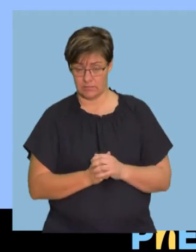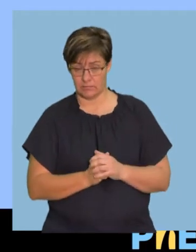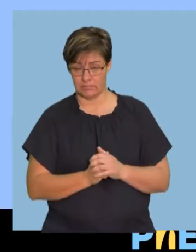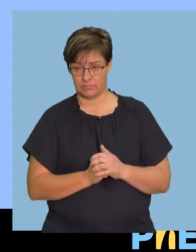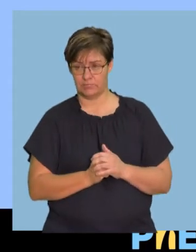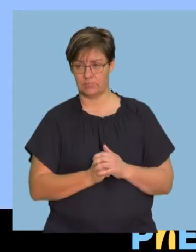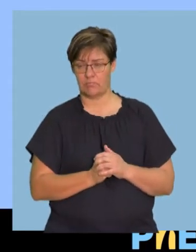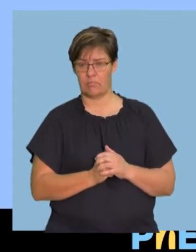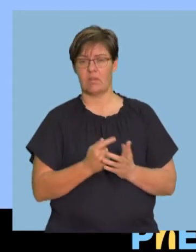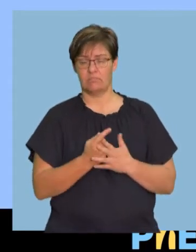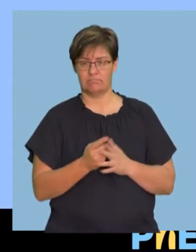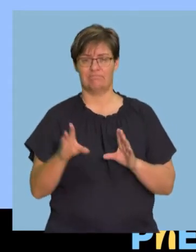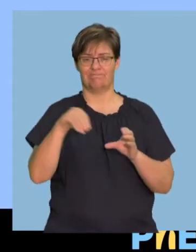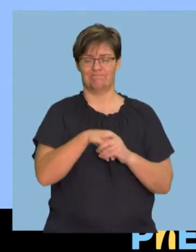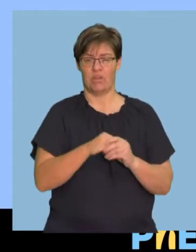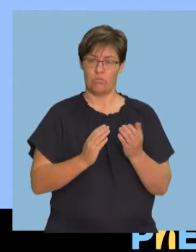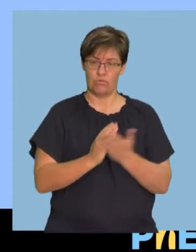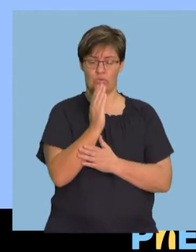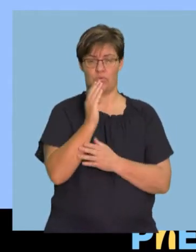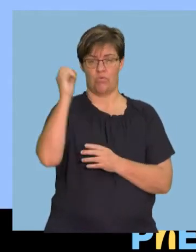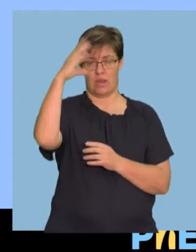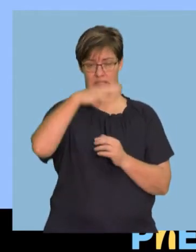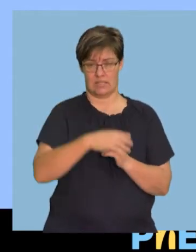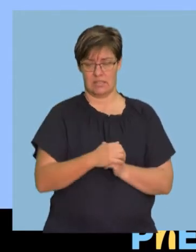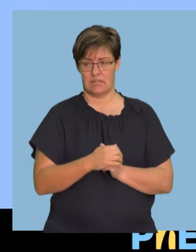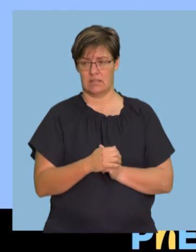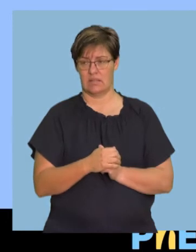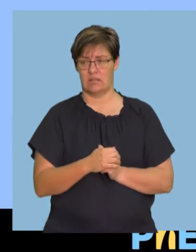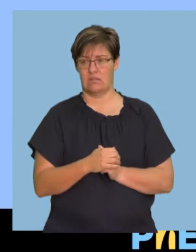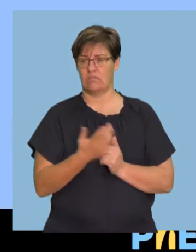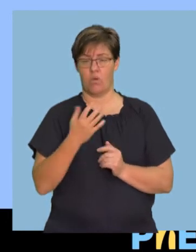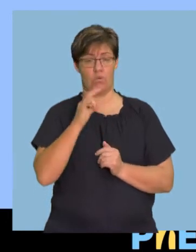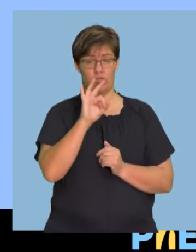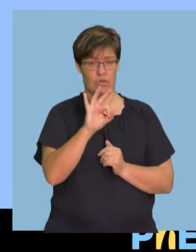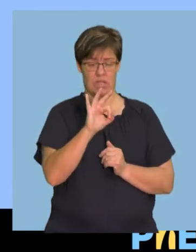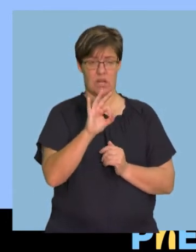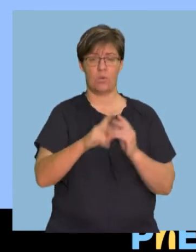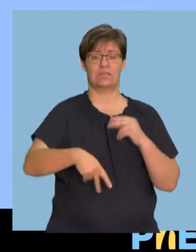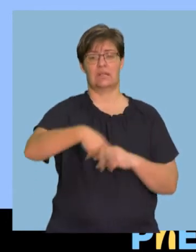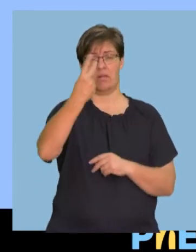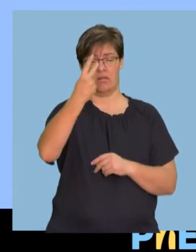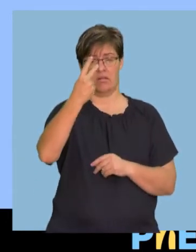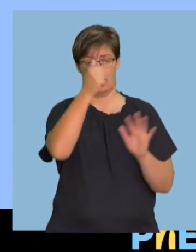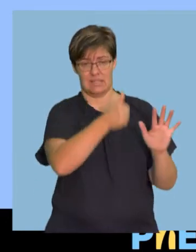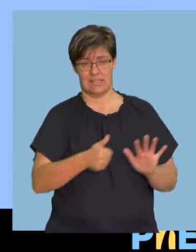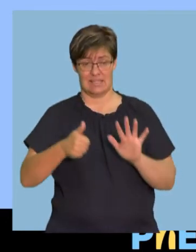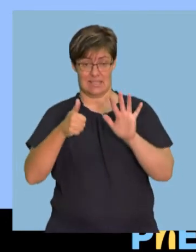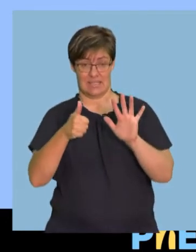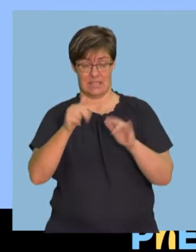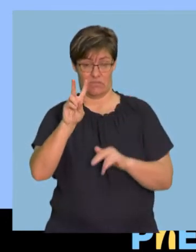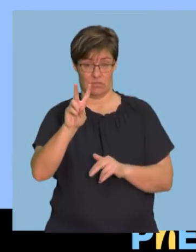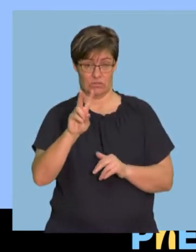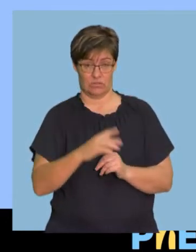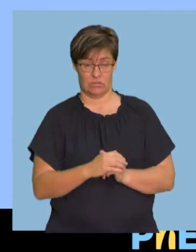power of that is dissipated by the light bulb. So instead of 3, now we double that, it goes to 6